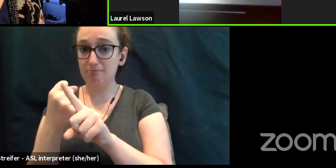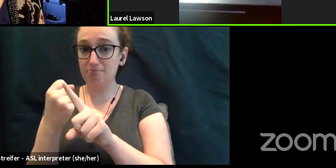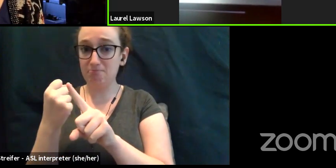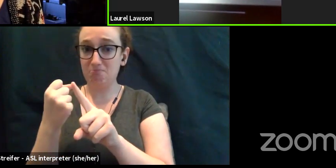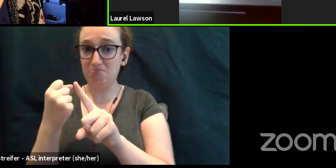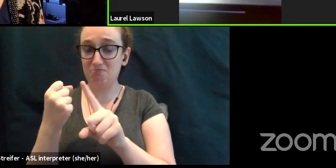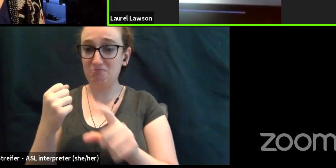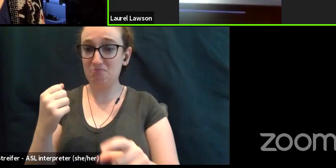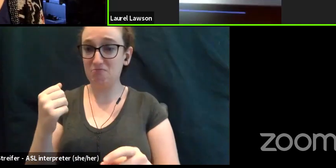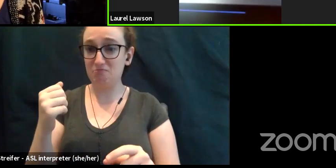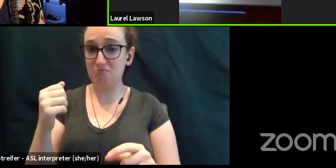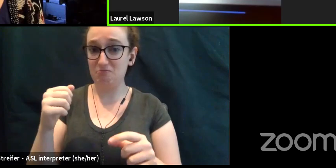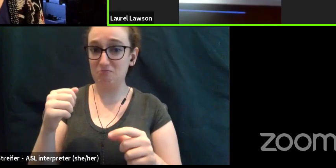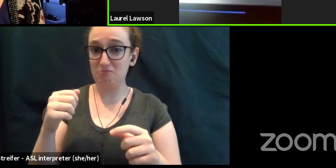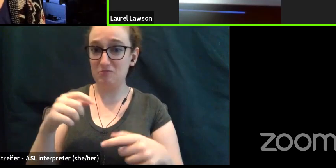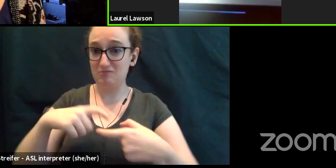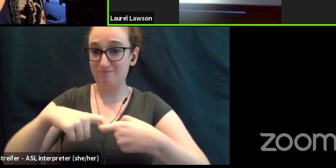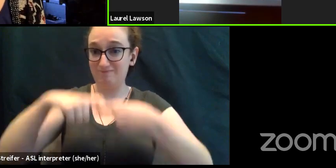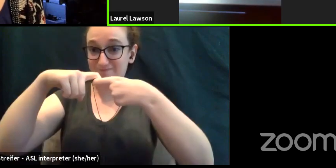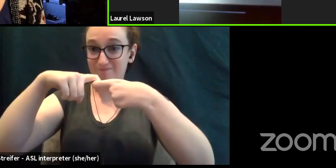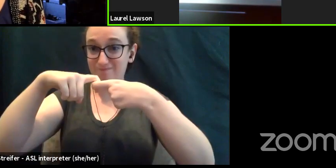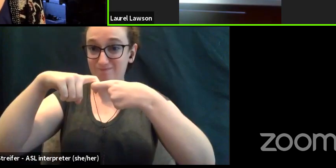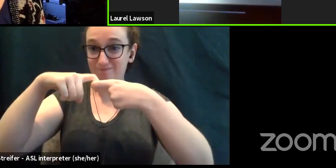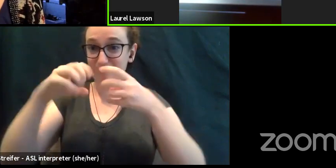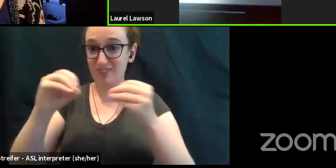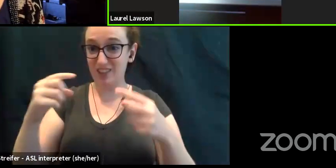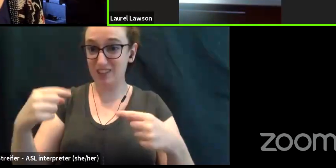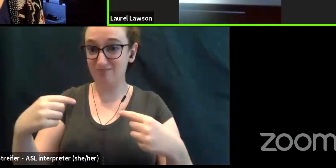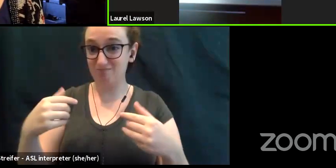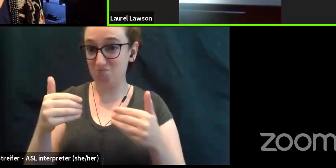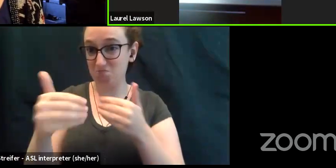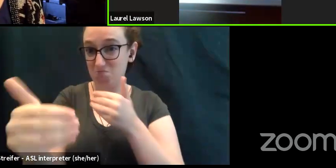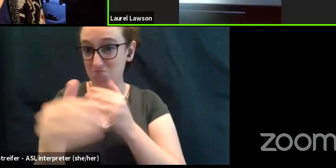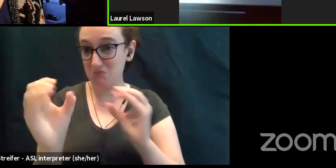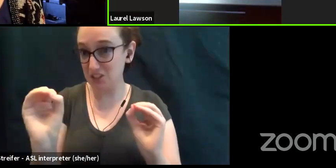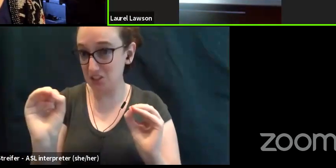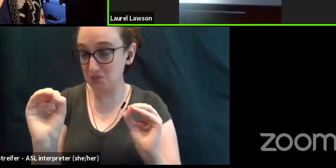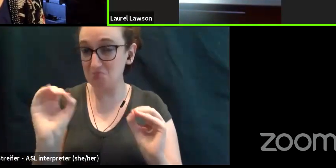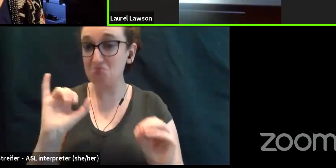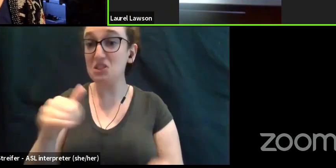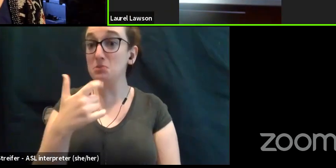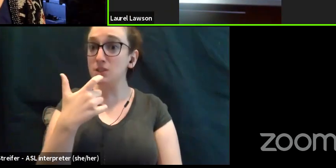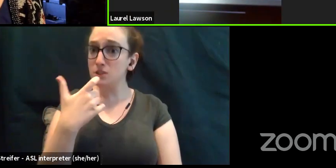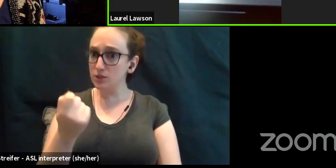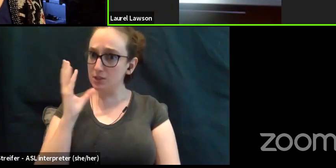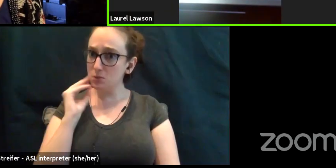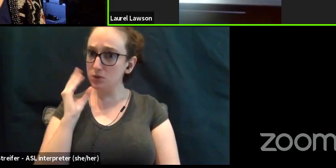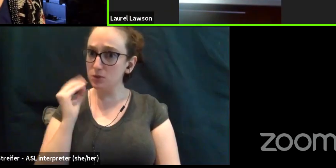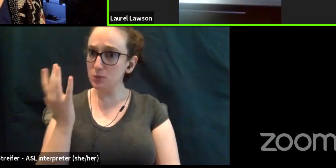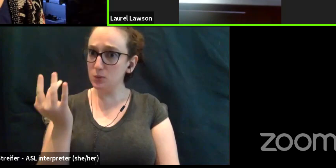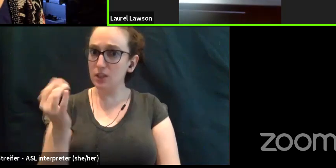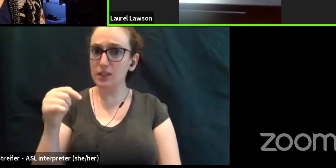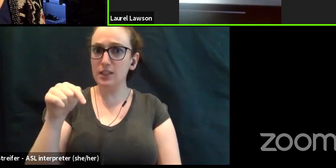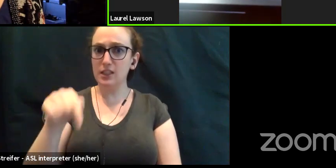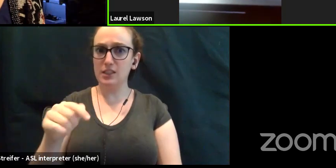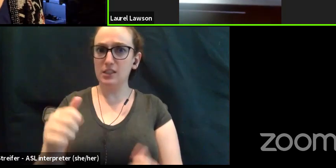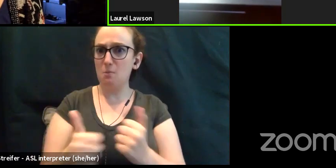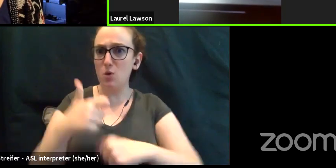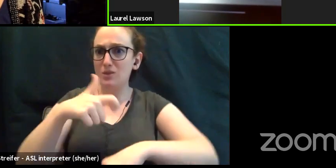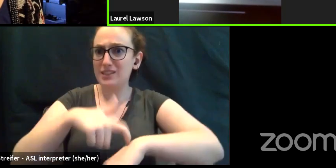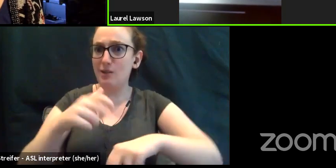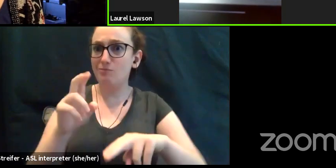being in this state of suspension. It's been really interesting because this is the most time I have spent